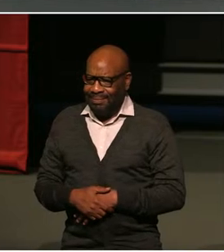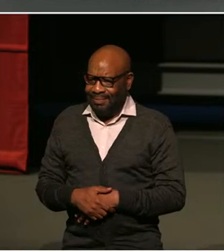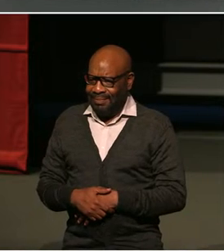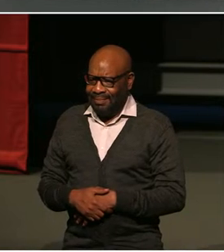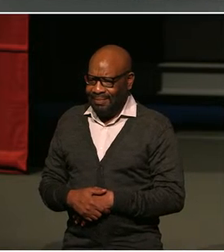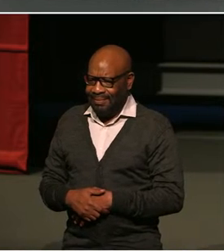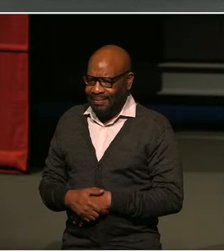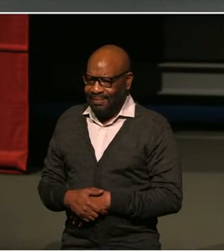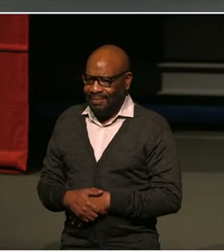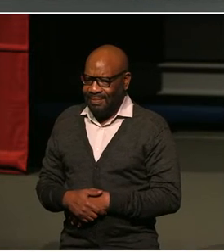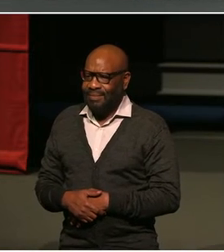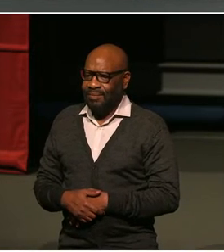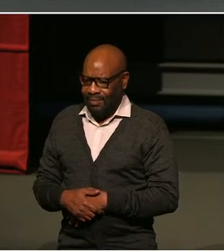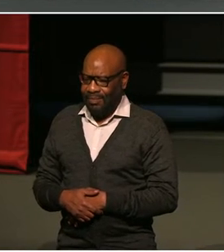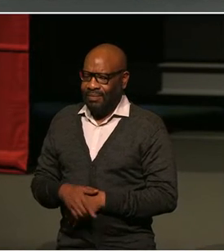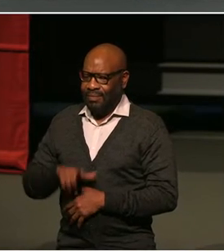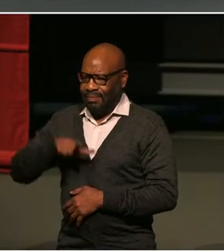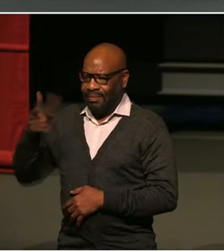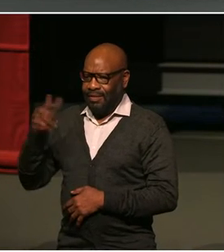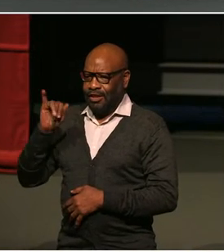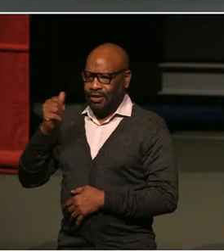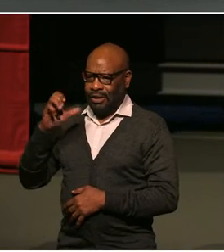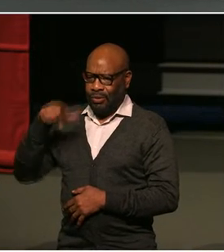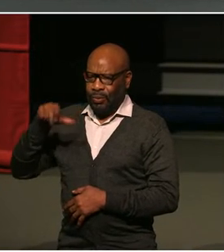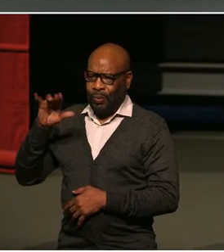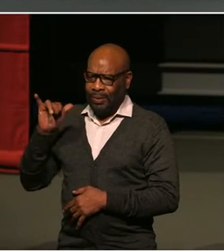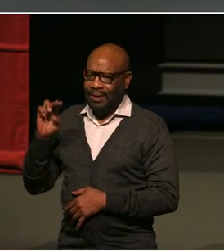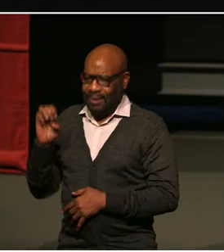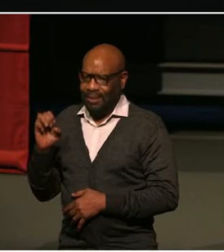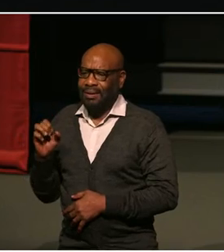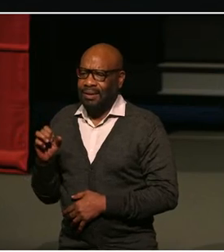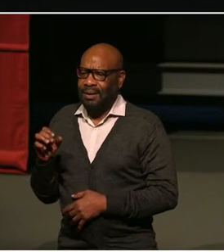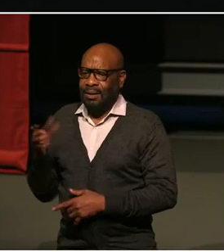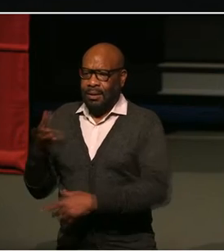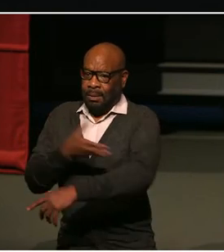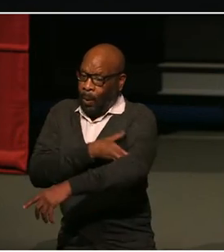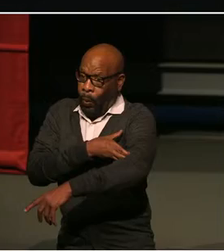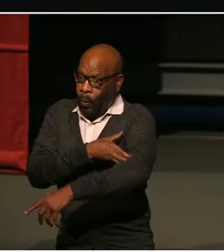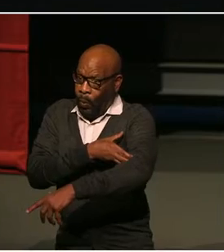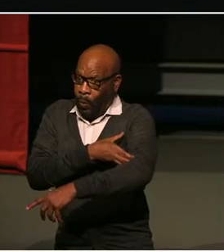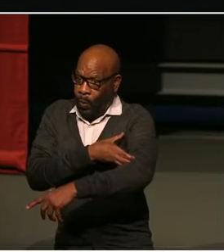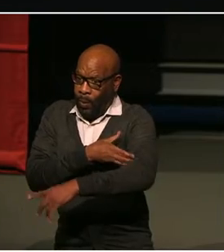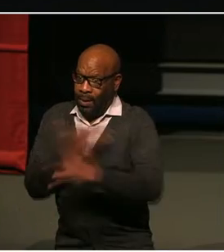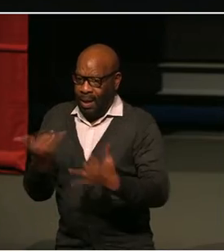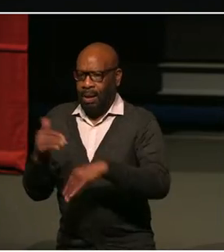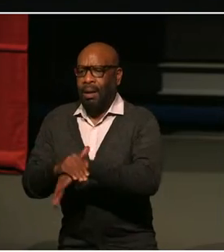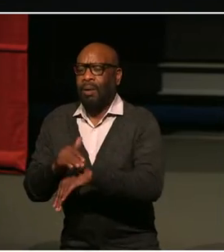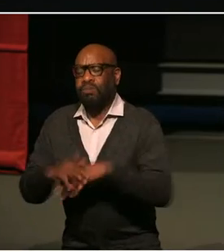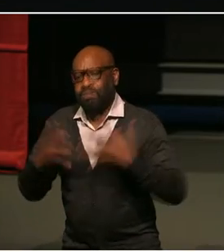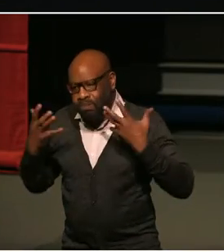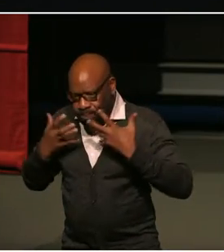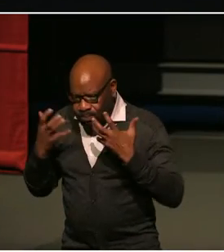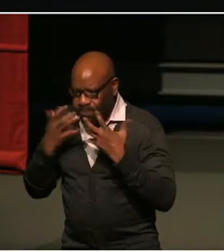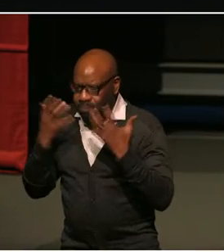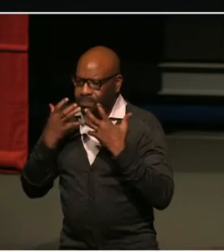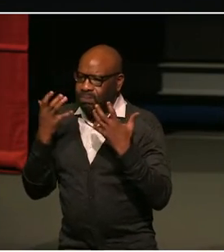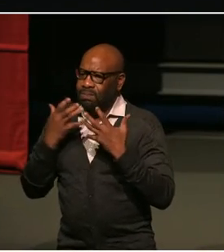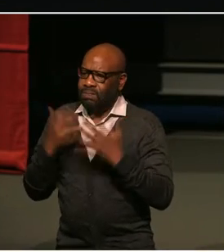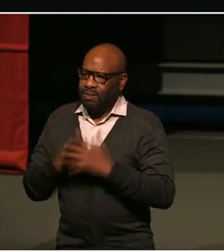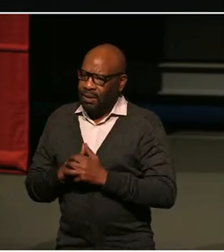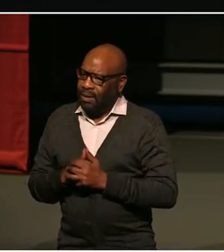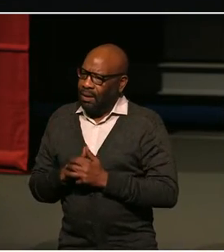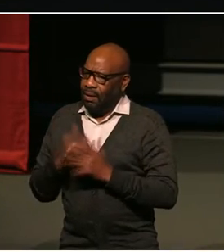What a powerful evening. Before we leave, I want to extend my thanks to each of our performers